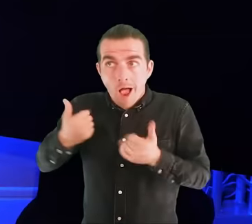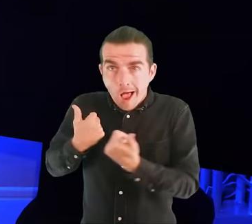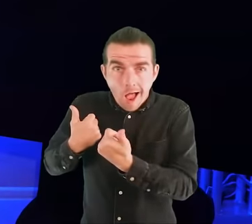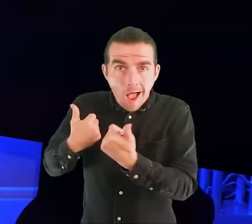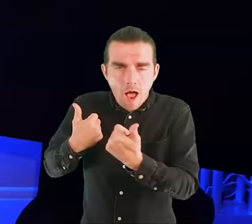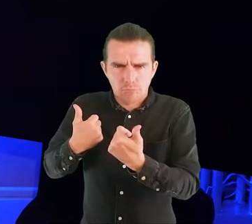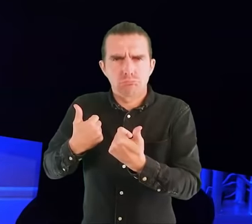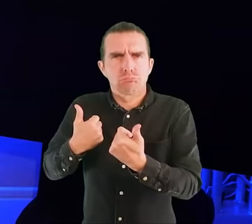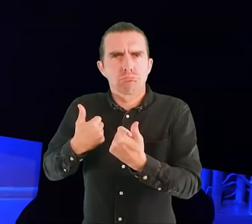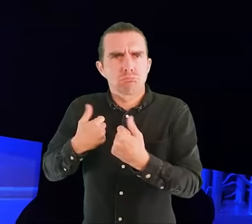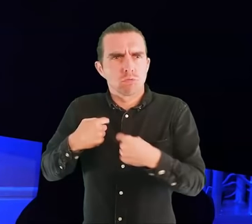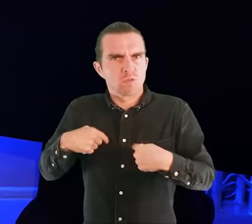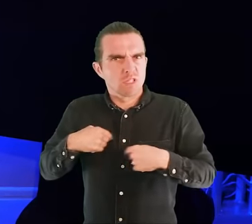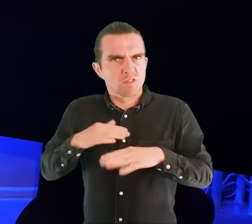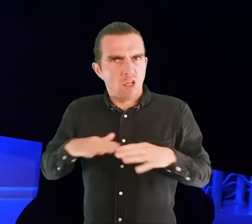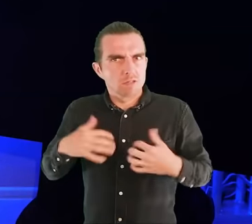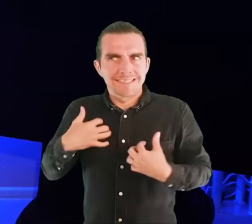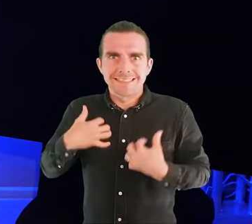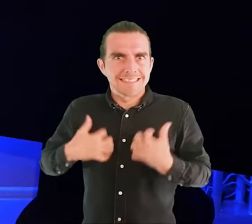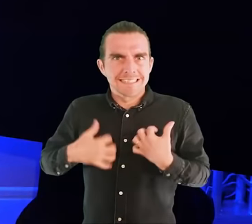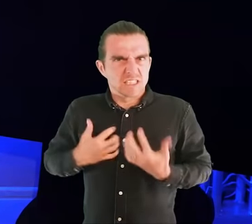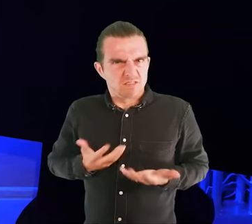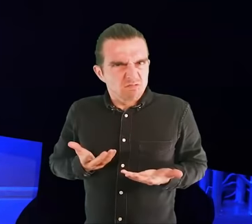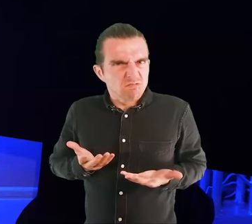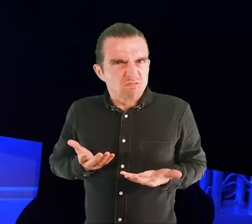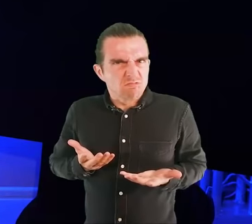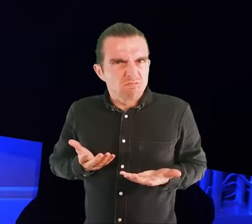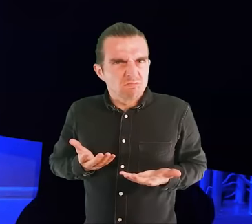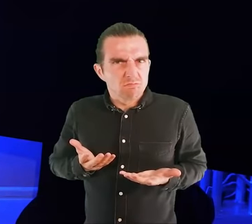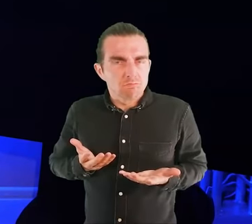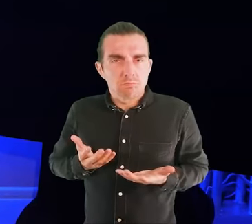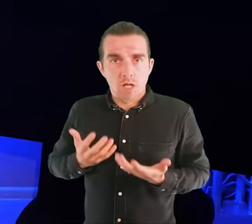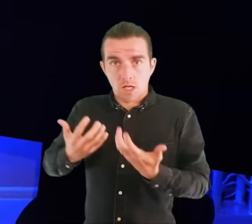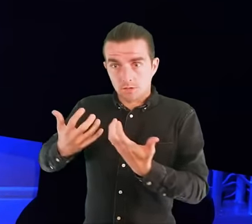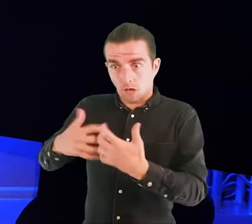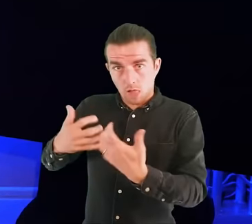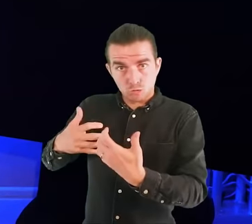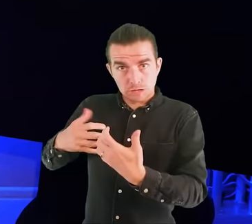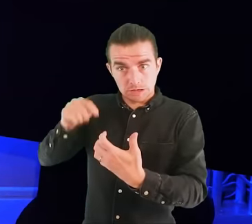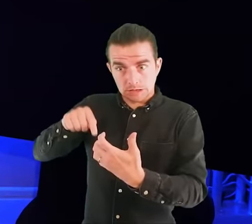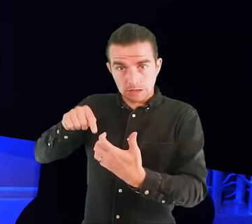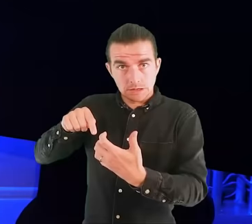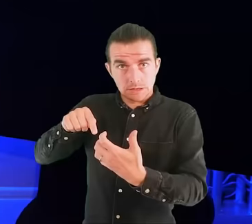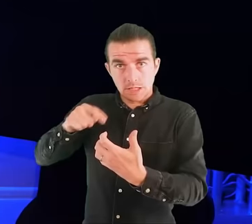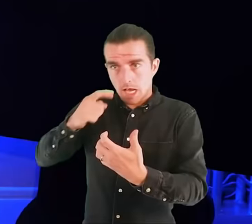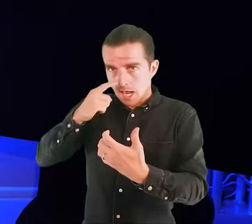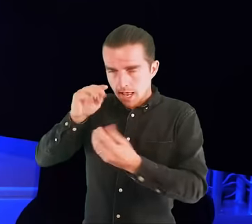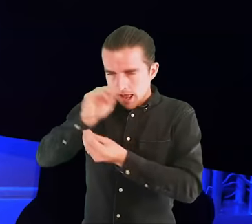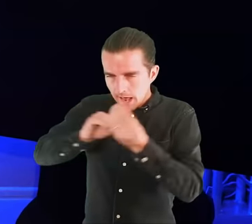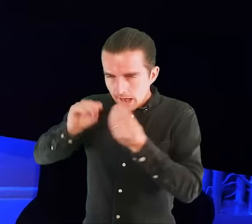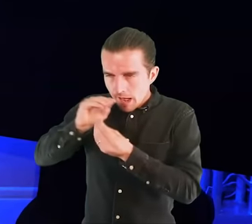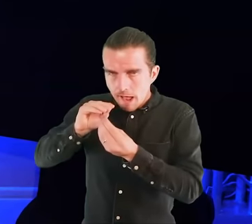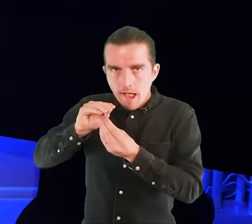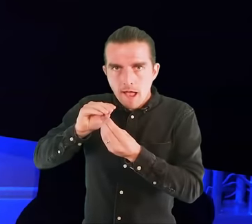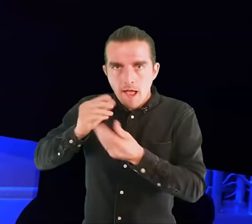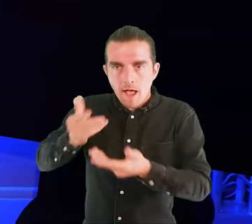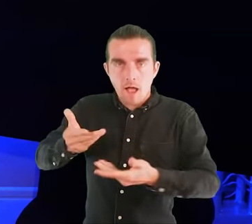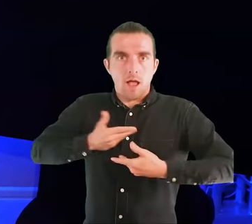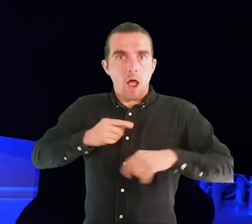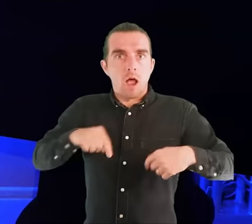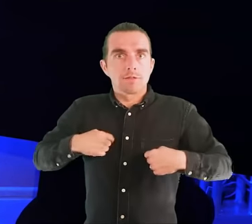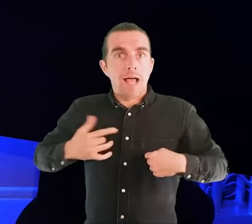We have created the technologies that can extend our life, but we haven't created a life that we want to